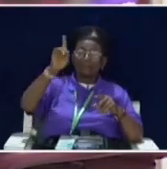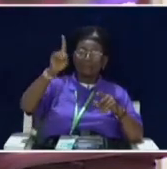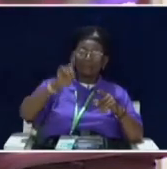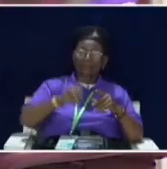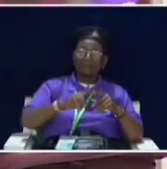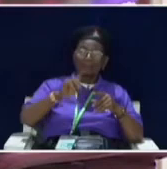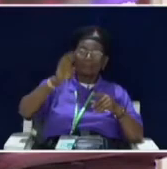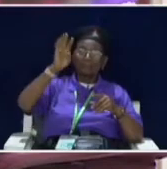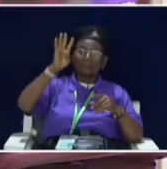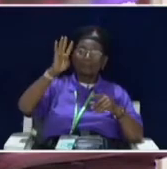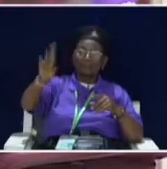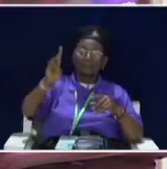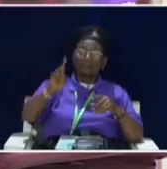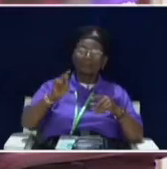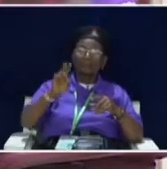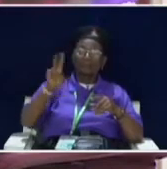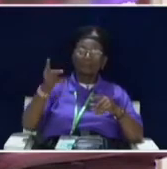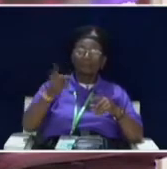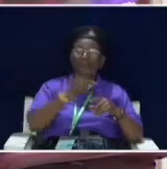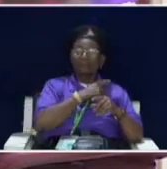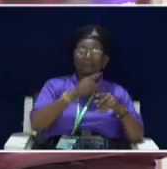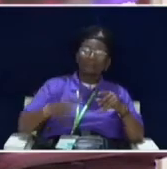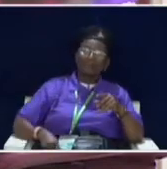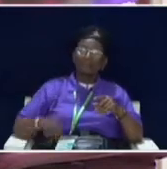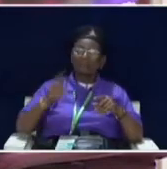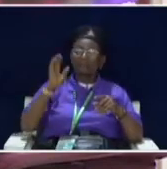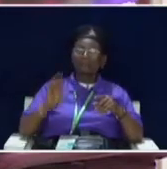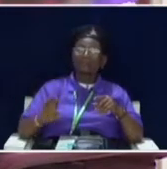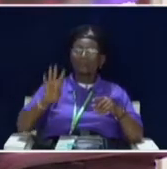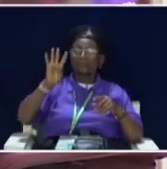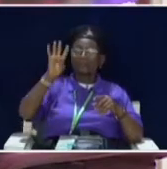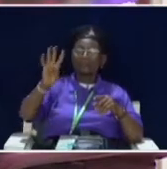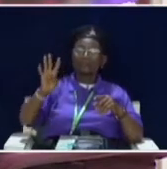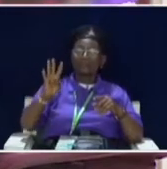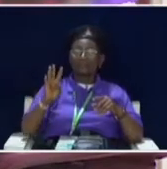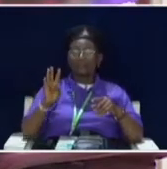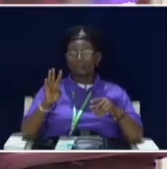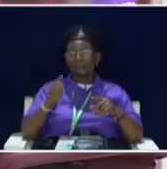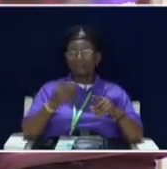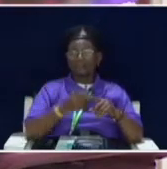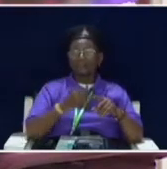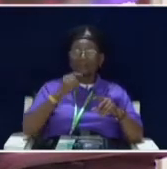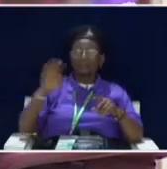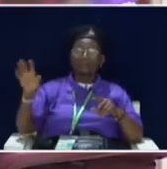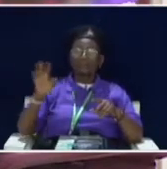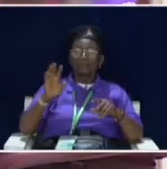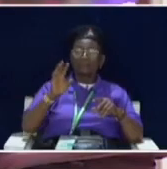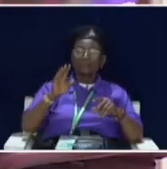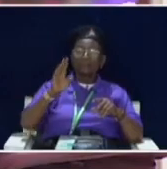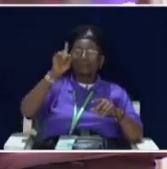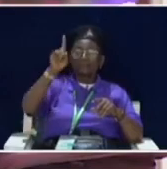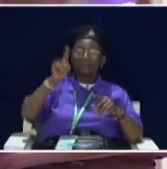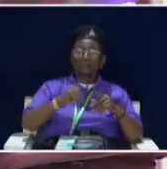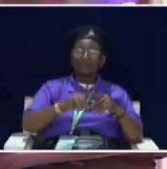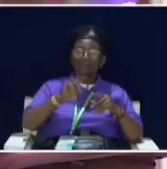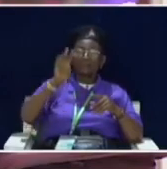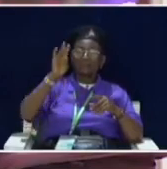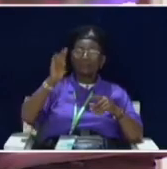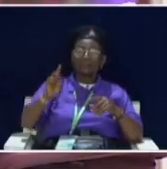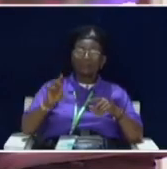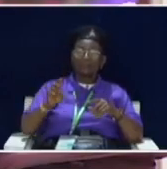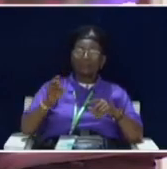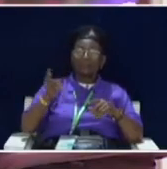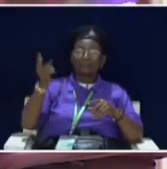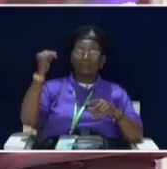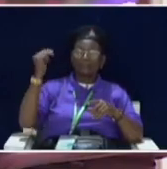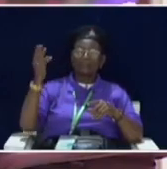dé ìkeje. 2 Kings 4. Ẹsẹ̀ ọba kejì orí ìkẹrin. From verse 1 to 7. Ẹsẹ̀ kìíní dé ìkeje. There was